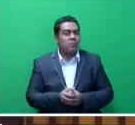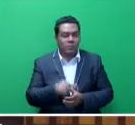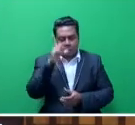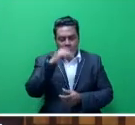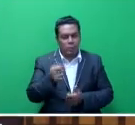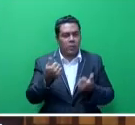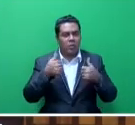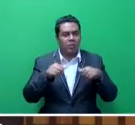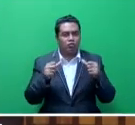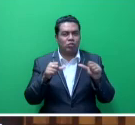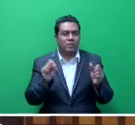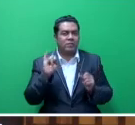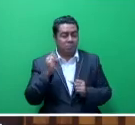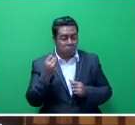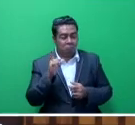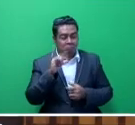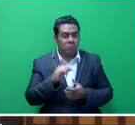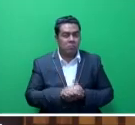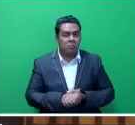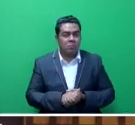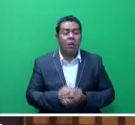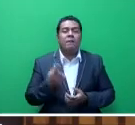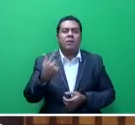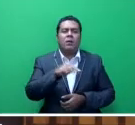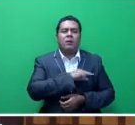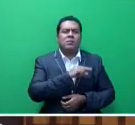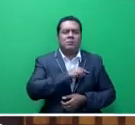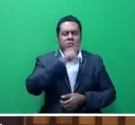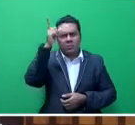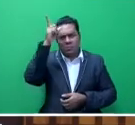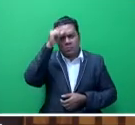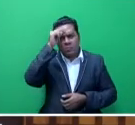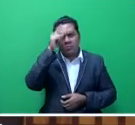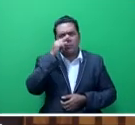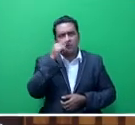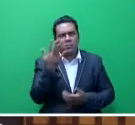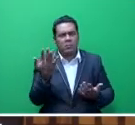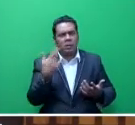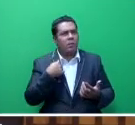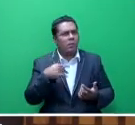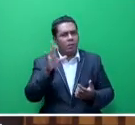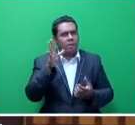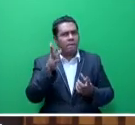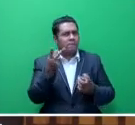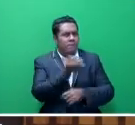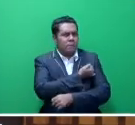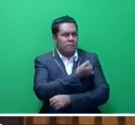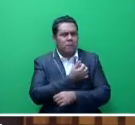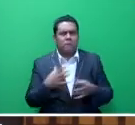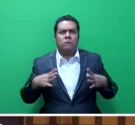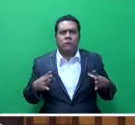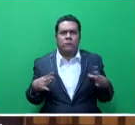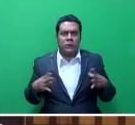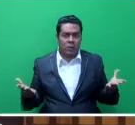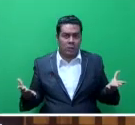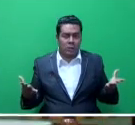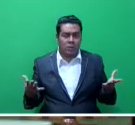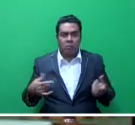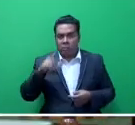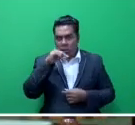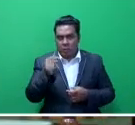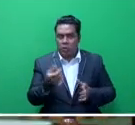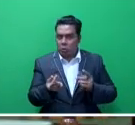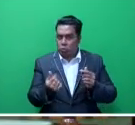it. For us Fijians, Mr. Speaker, sir, the vaccines are free. They're easy to